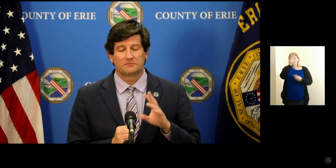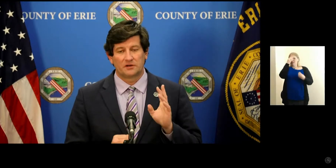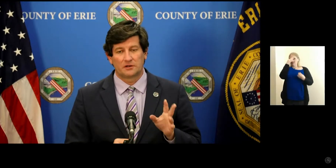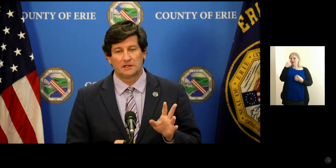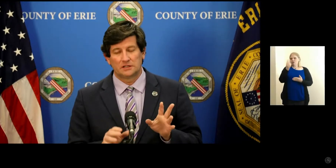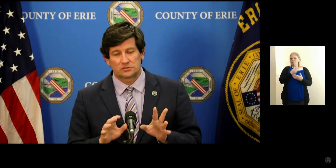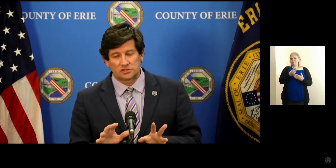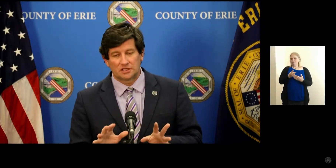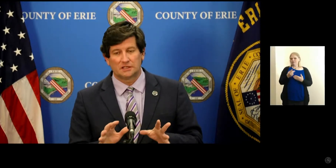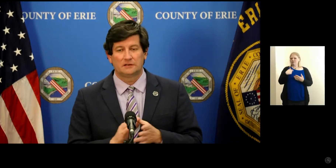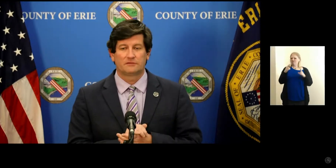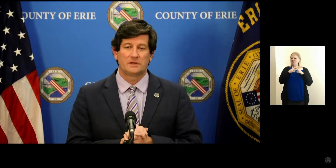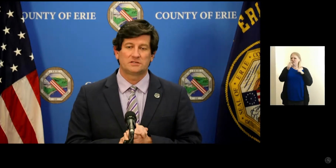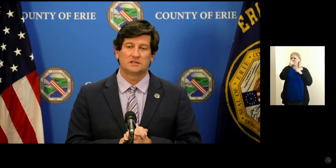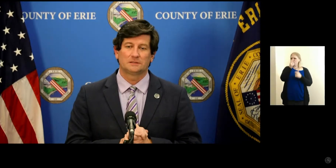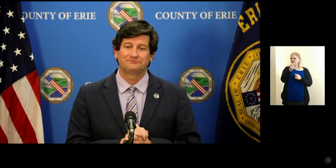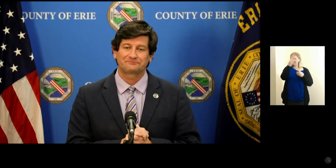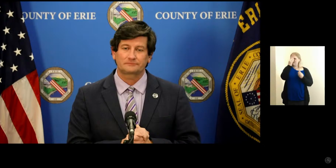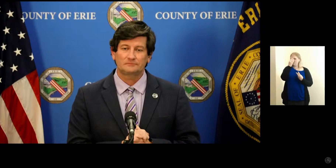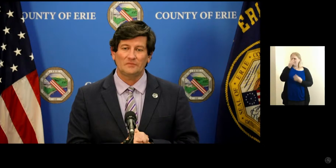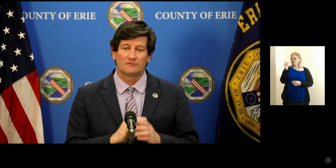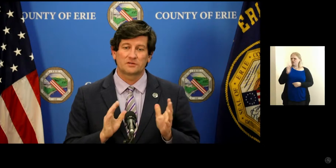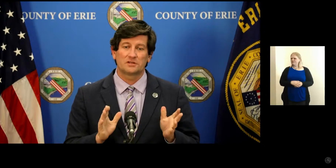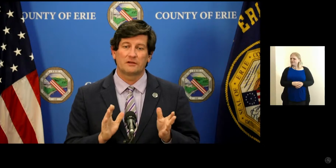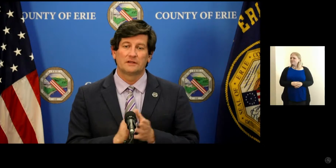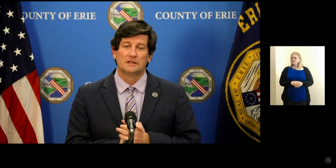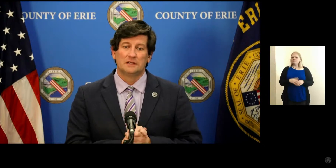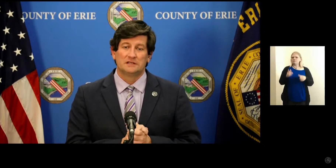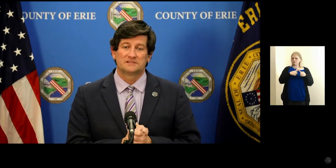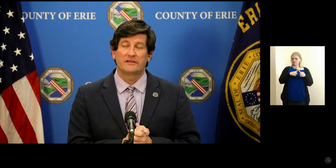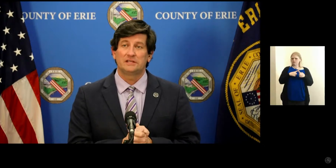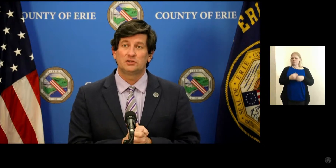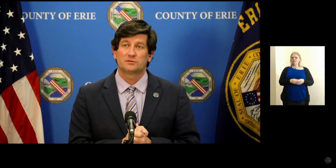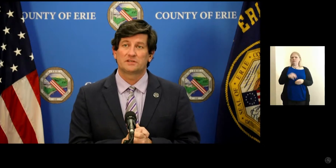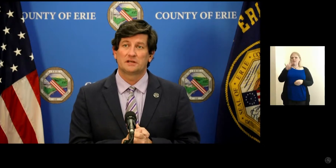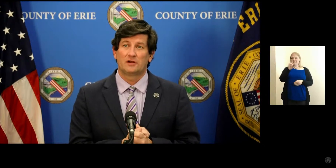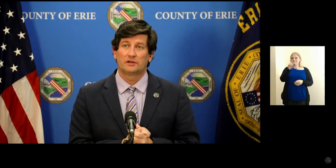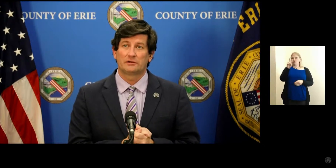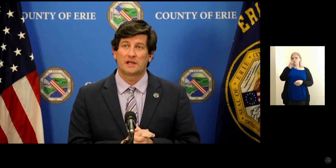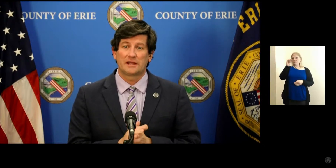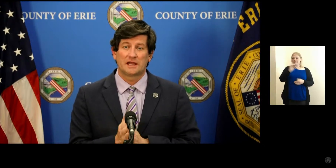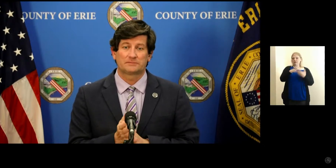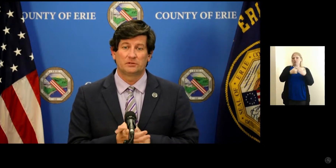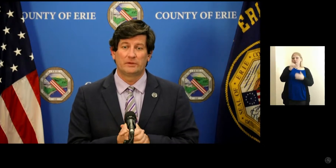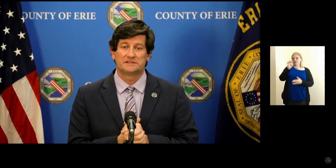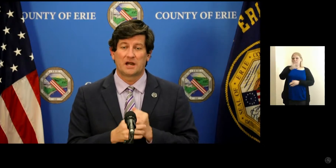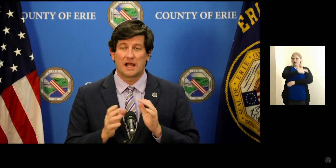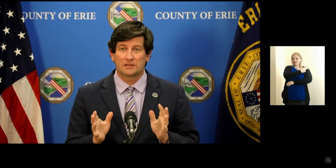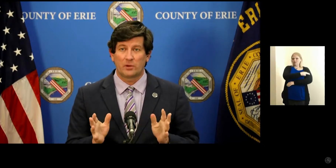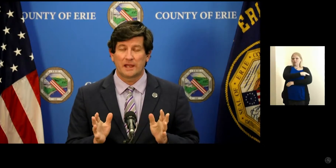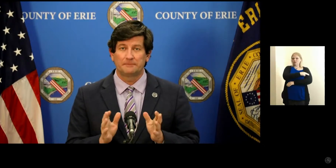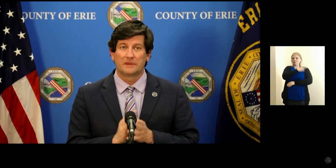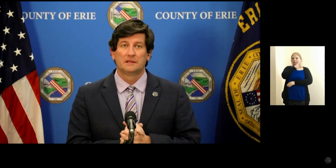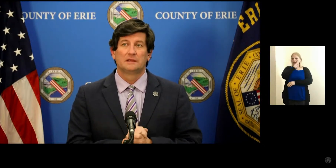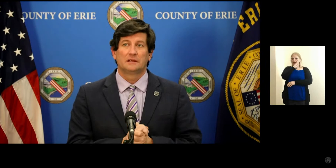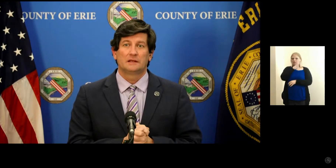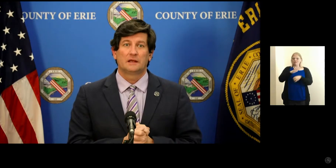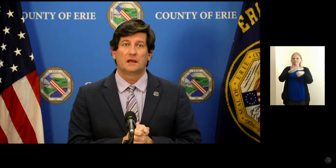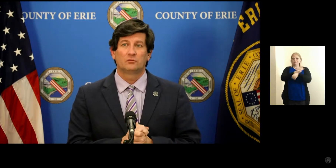we have some very interesting information here. First off, 72% of all Erie County hospital beds are